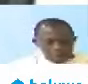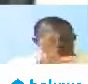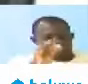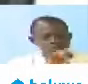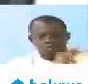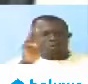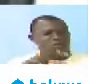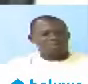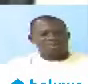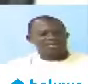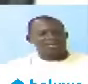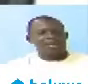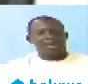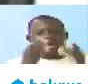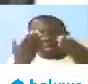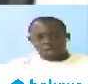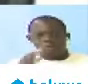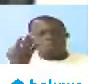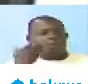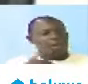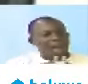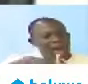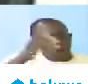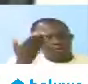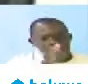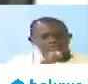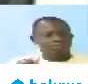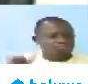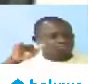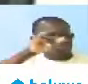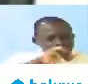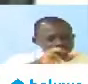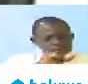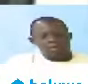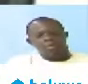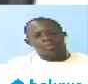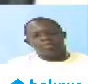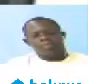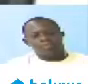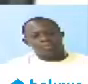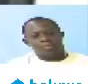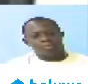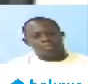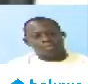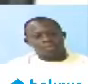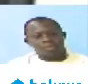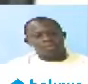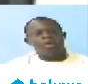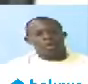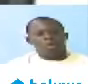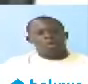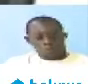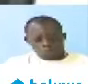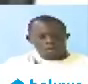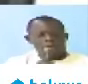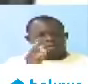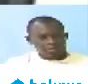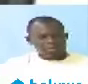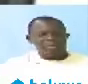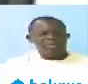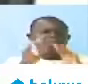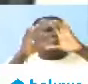bring jira ye. So when we disembarked. So you landed lar kom sa wolo konotendro. We were taken